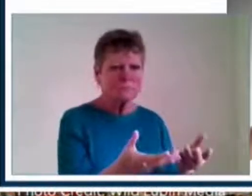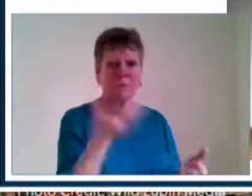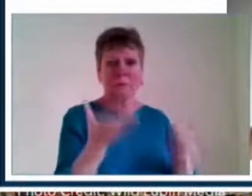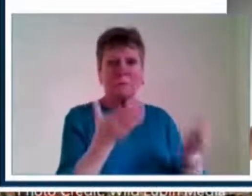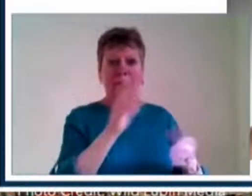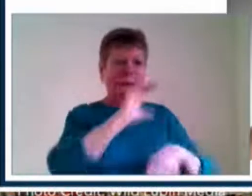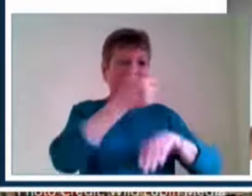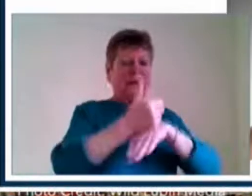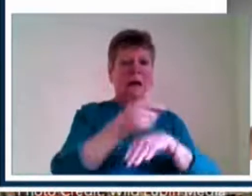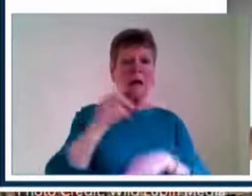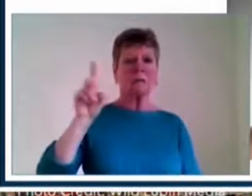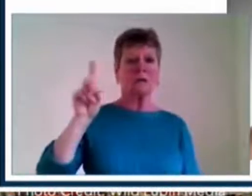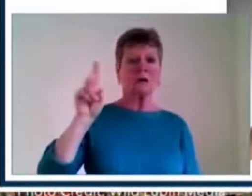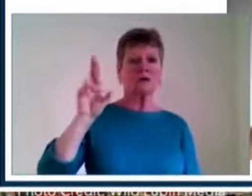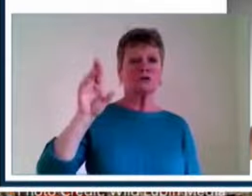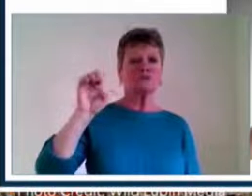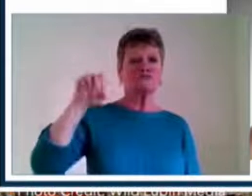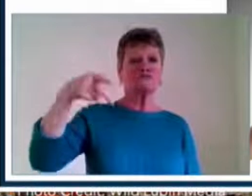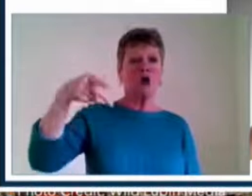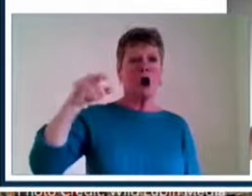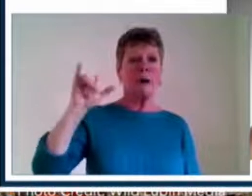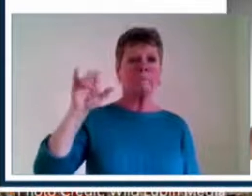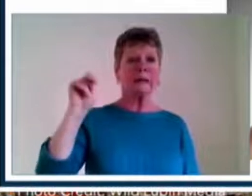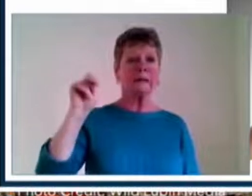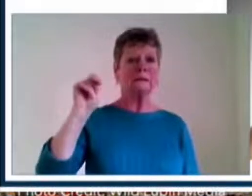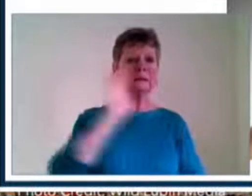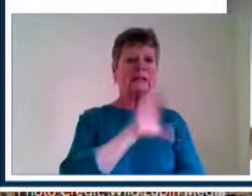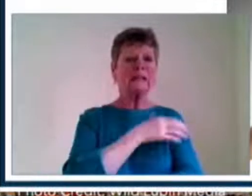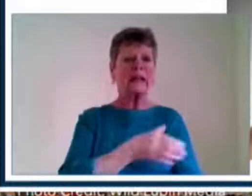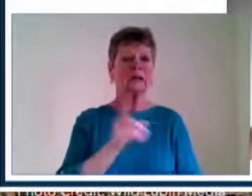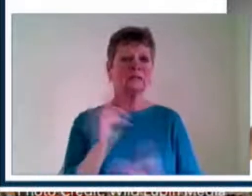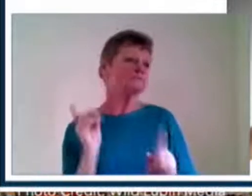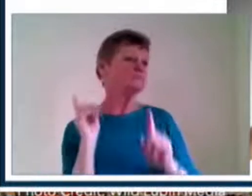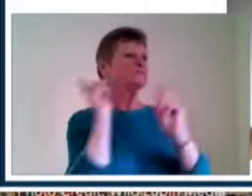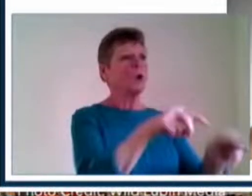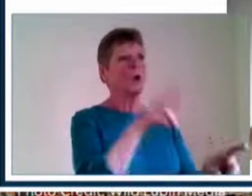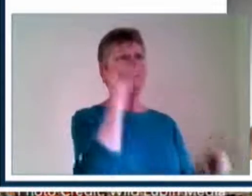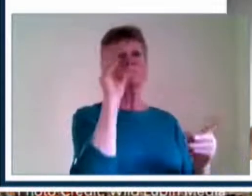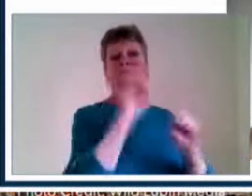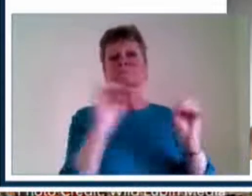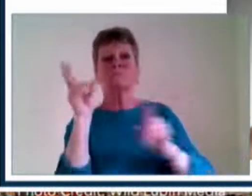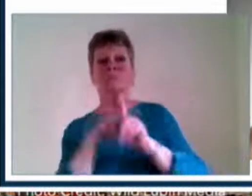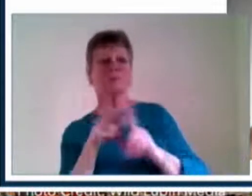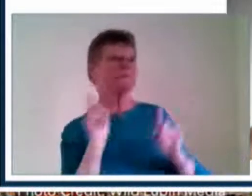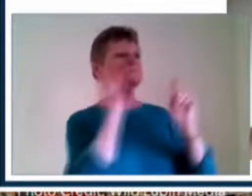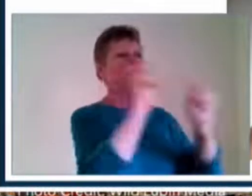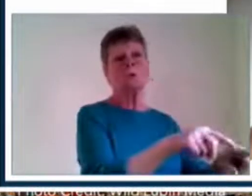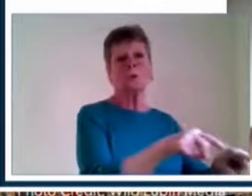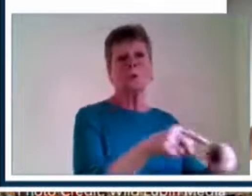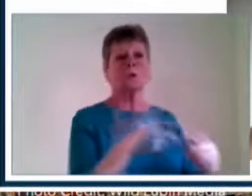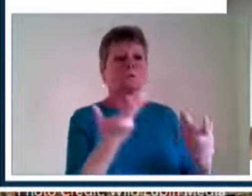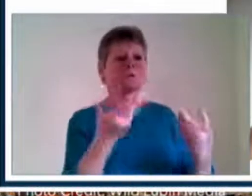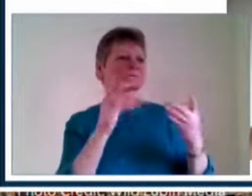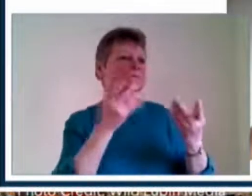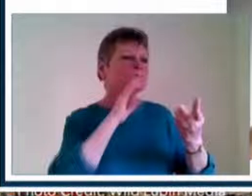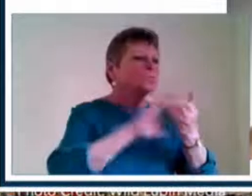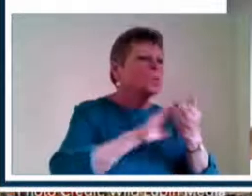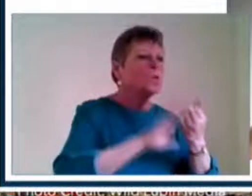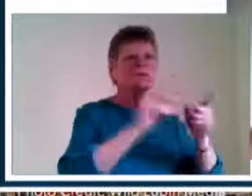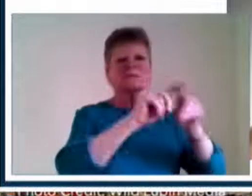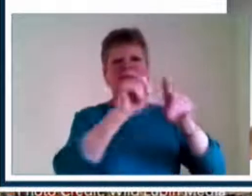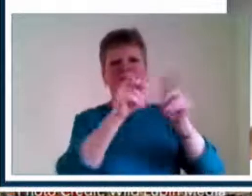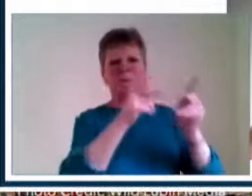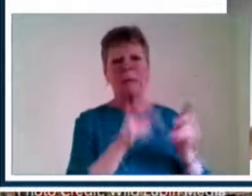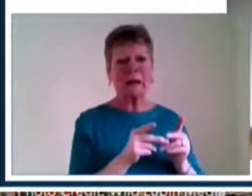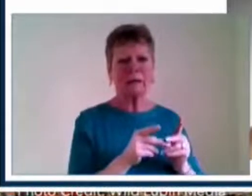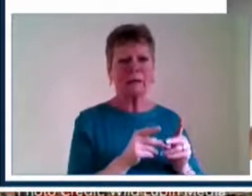of public health mobile outreach vans, or clinics in community halls or schools. But what works best in one community may be